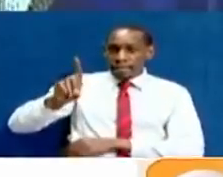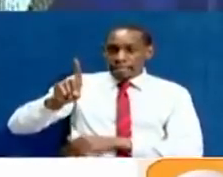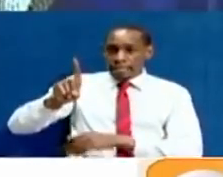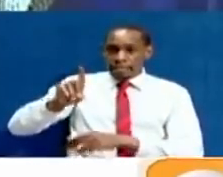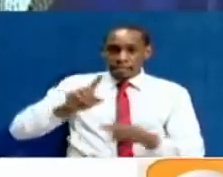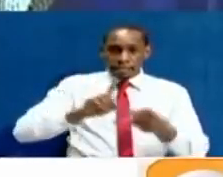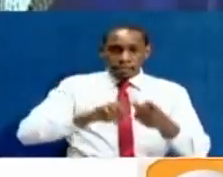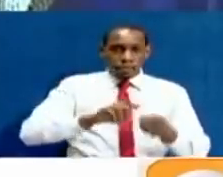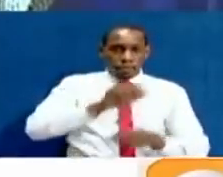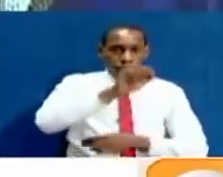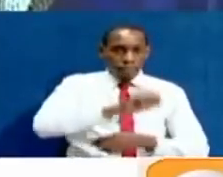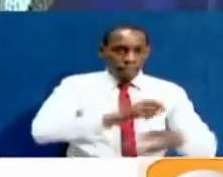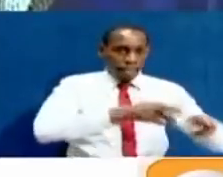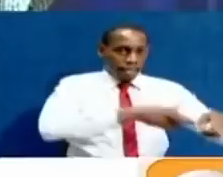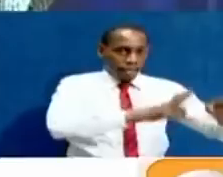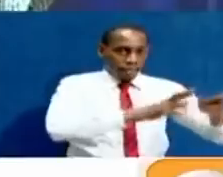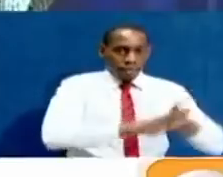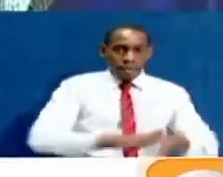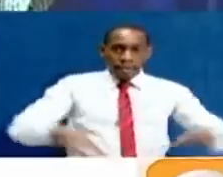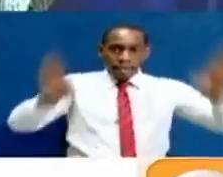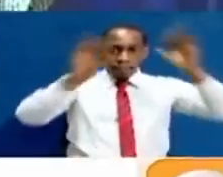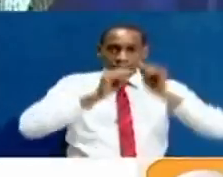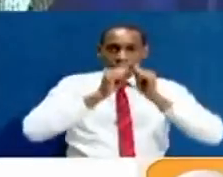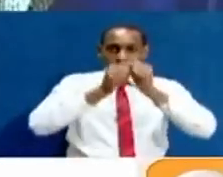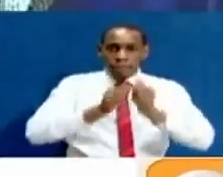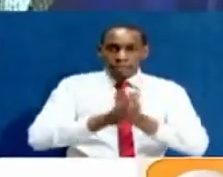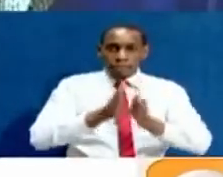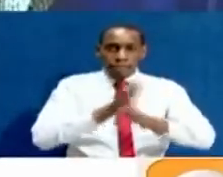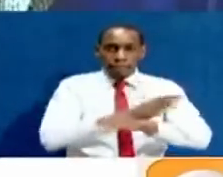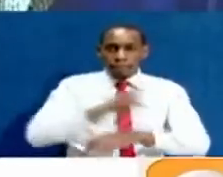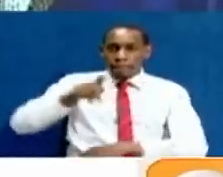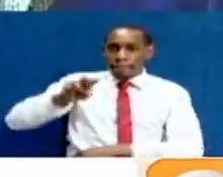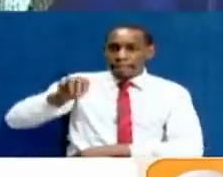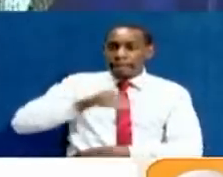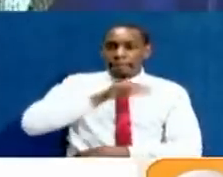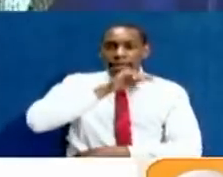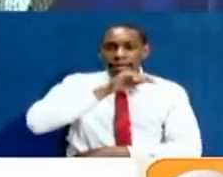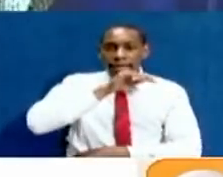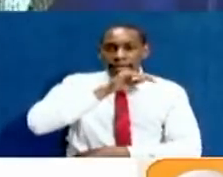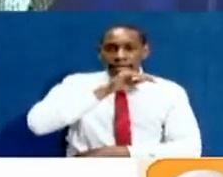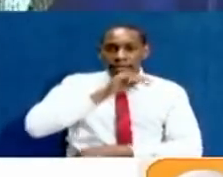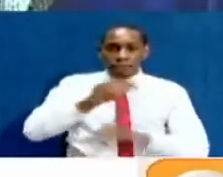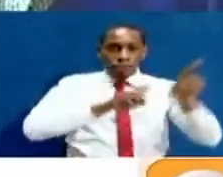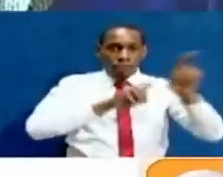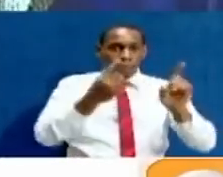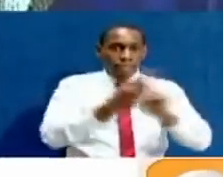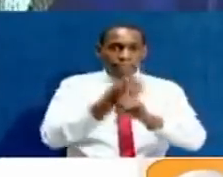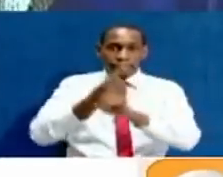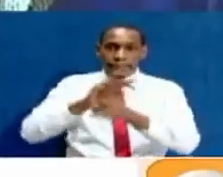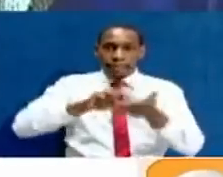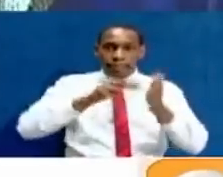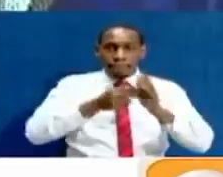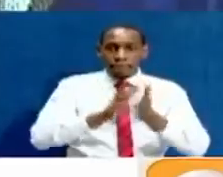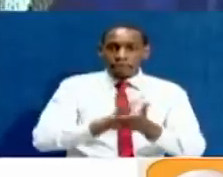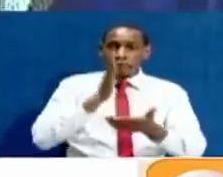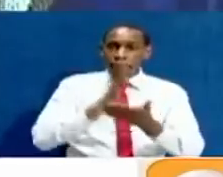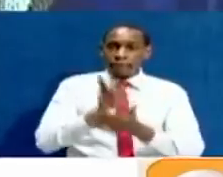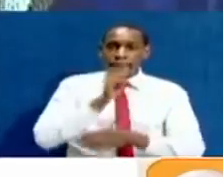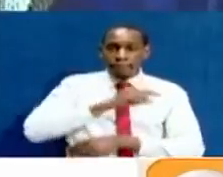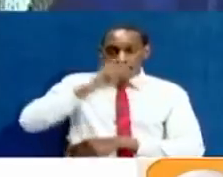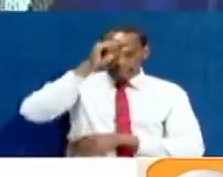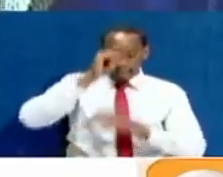Depot and the Southern Bypass. The president, who was accompanied by former Prime Minister Raila Odinga on a tour of different projects, affirmed